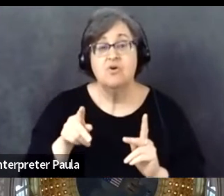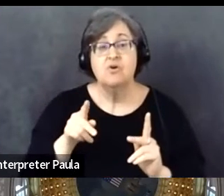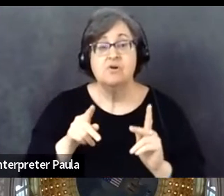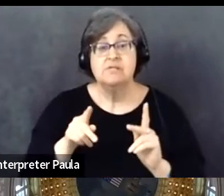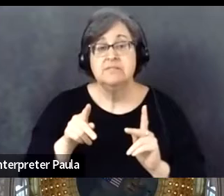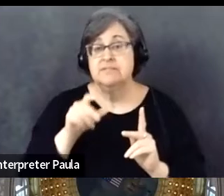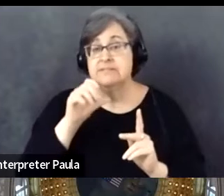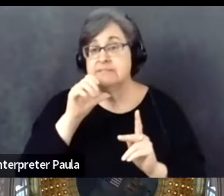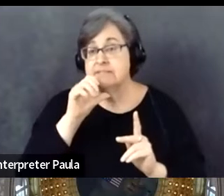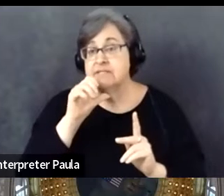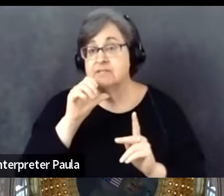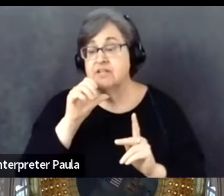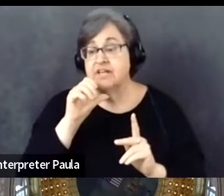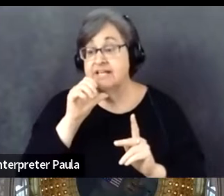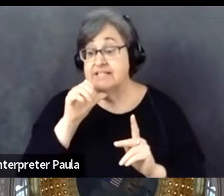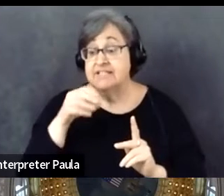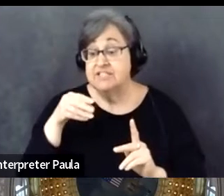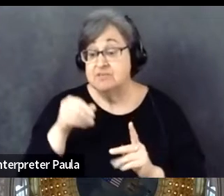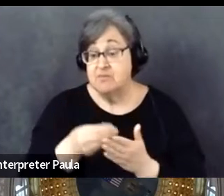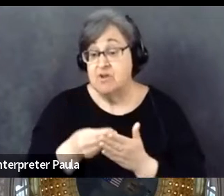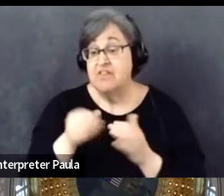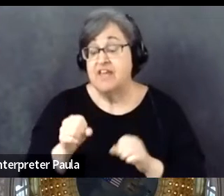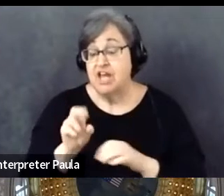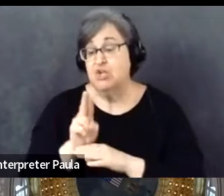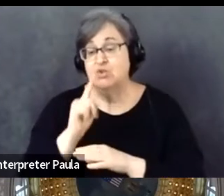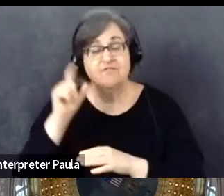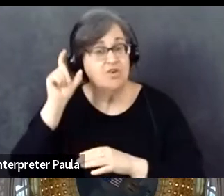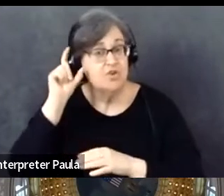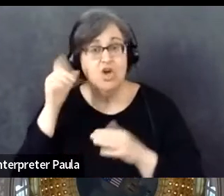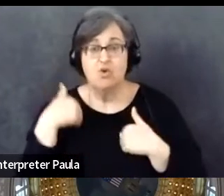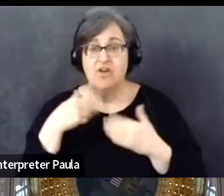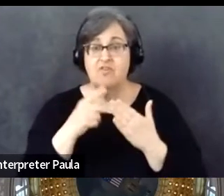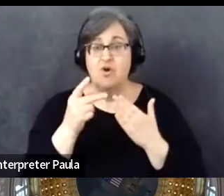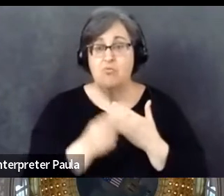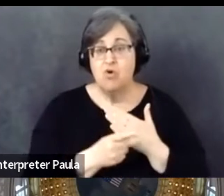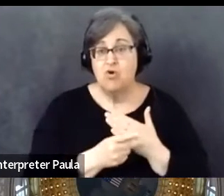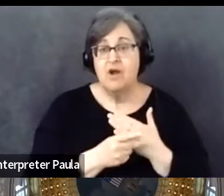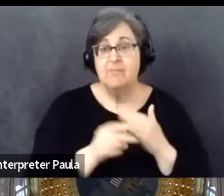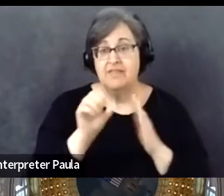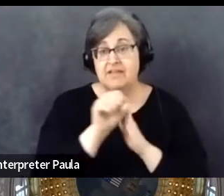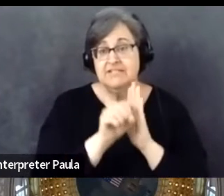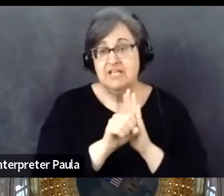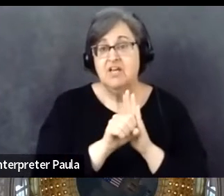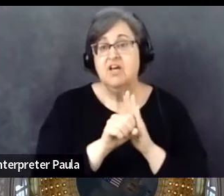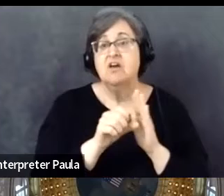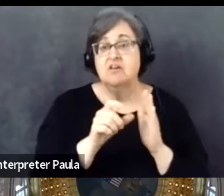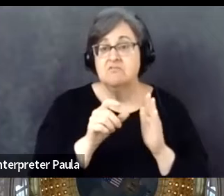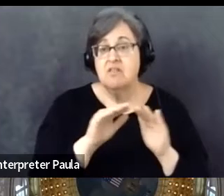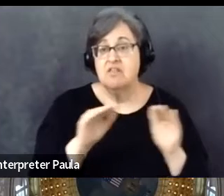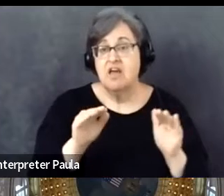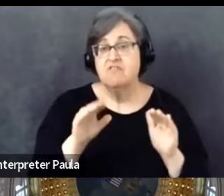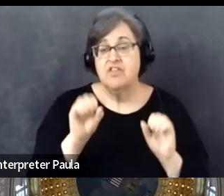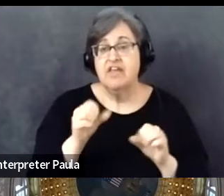grant program at the state level that people can apply for to get reimbursement for those costs that aren't covered by